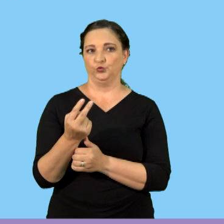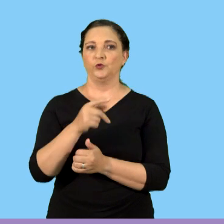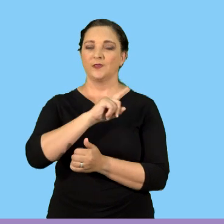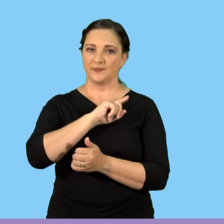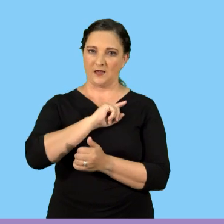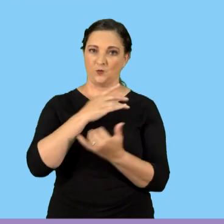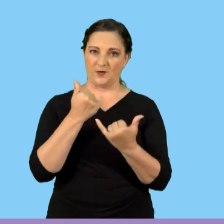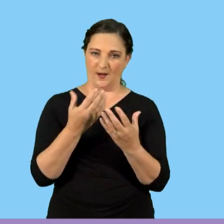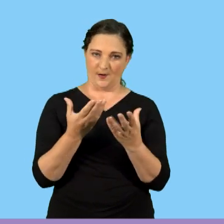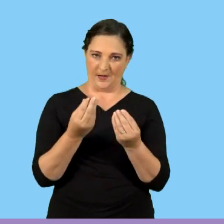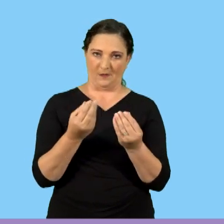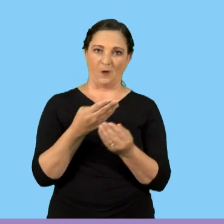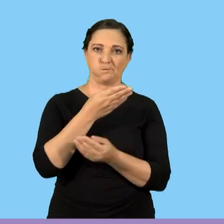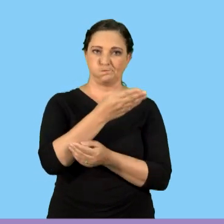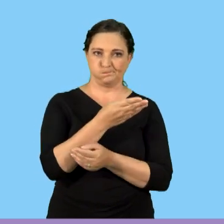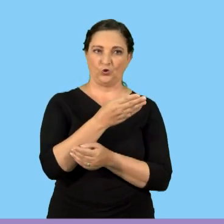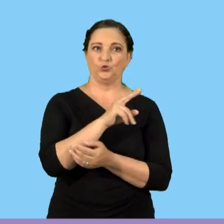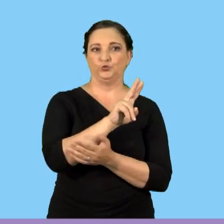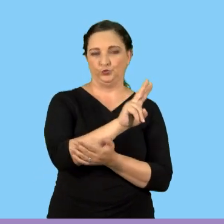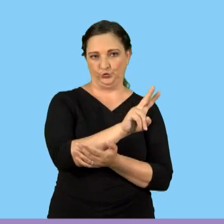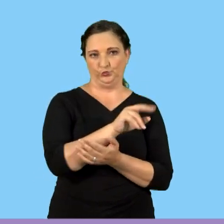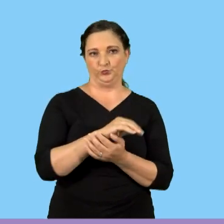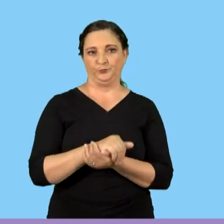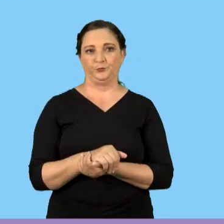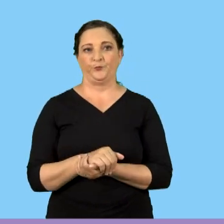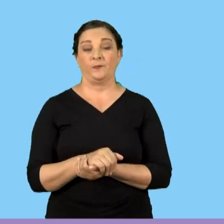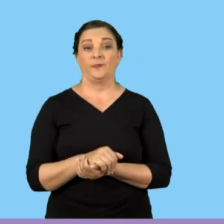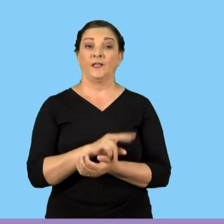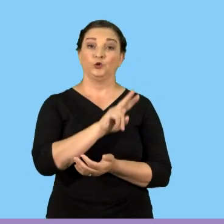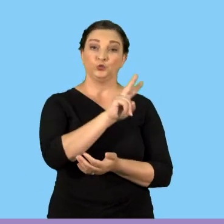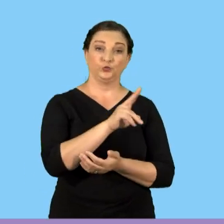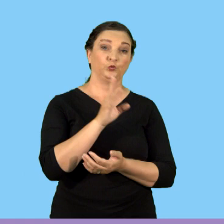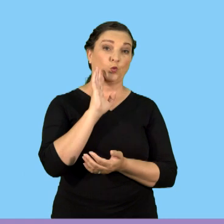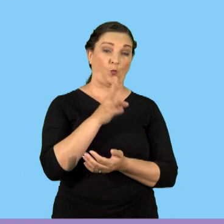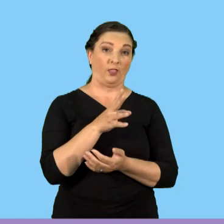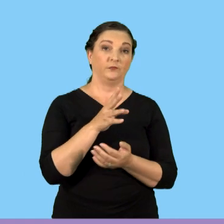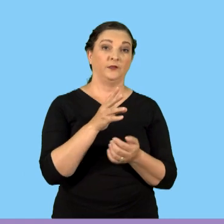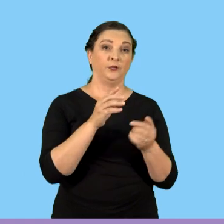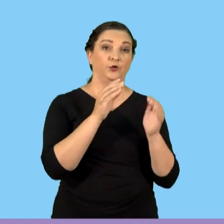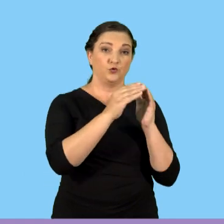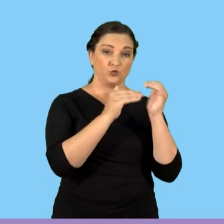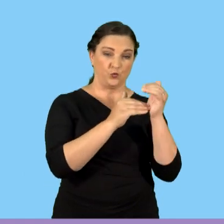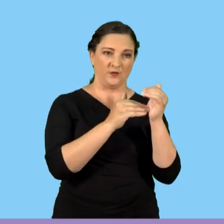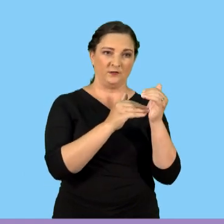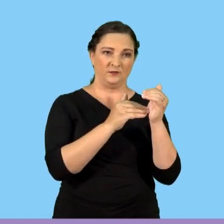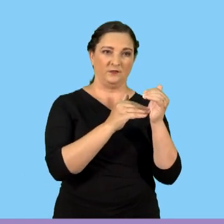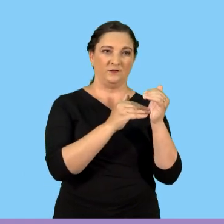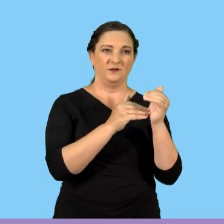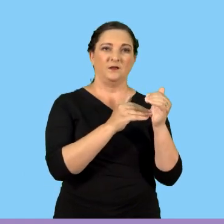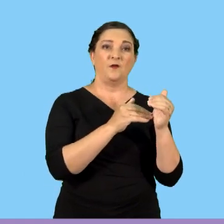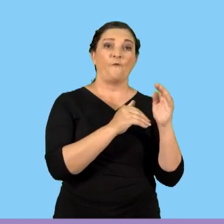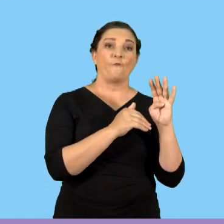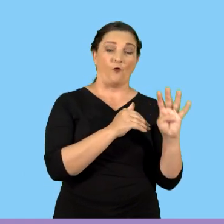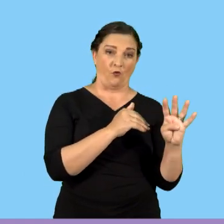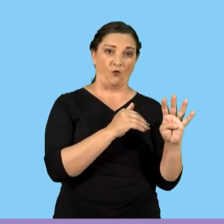check there, we are going to say, now this 2 is going to be squared. after it is squared, it is going to be multiplied